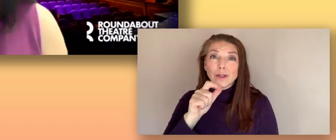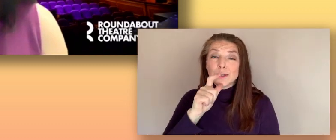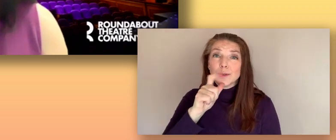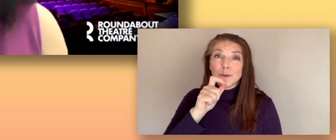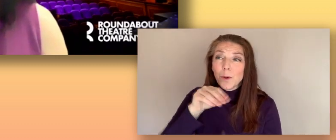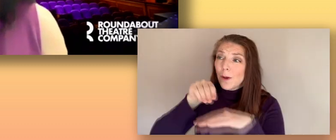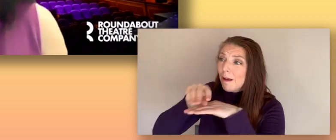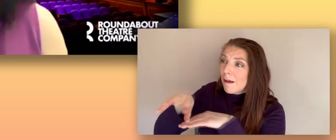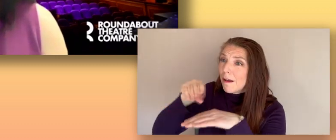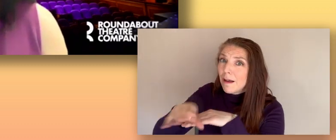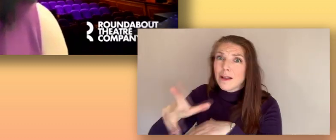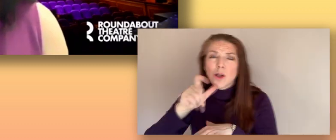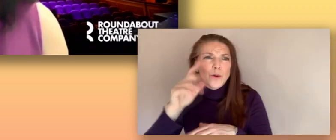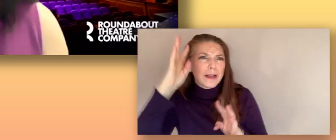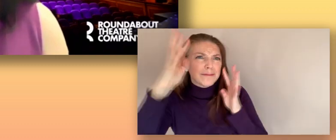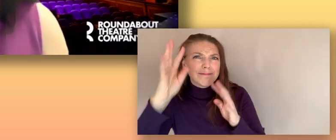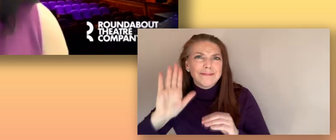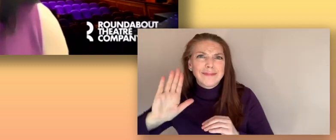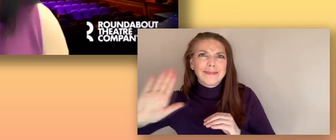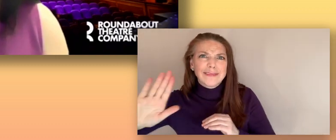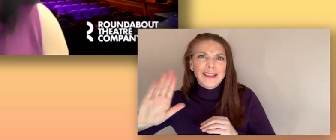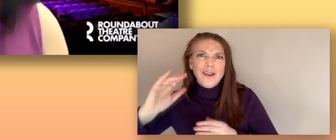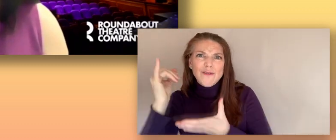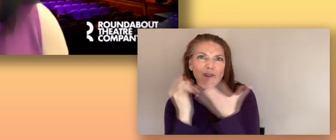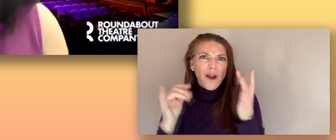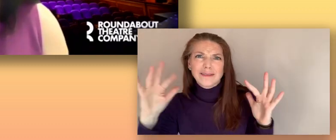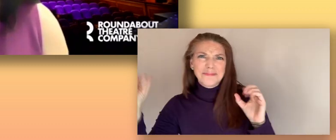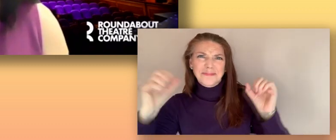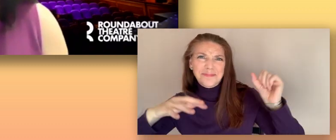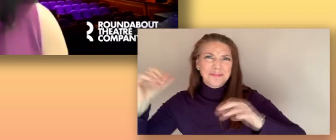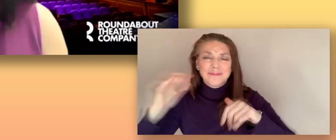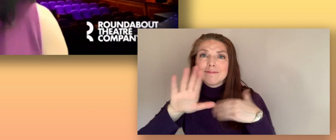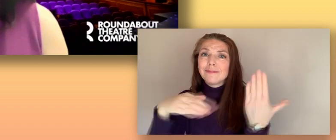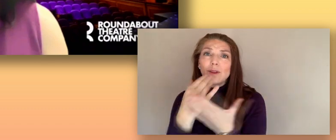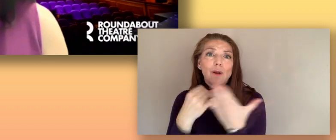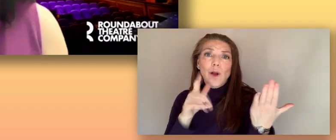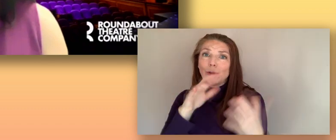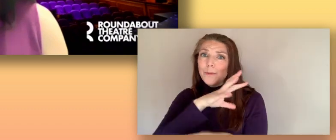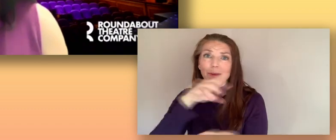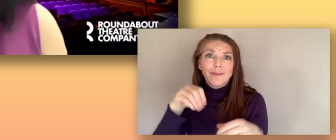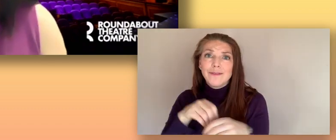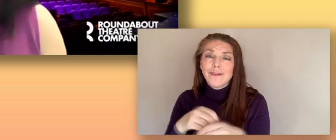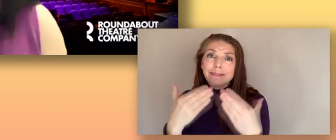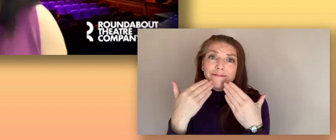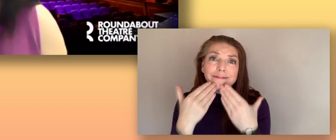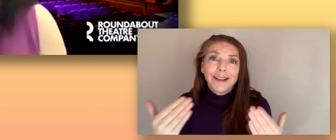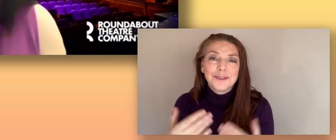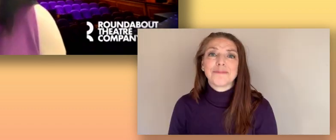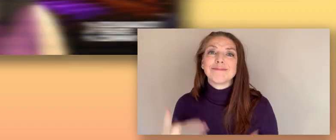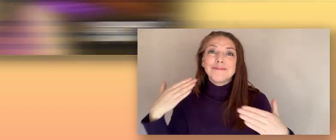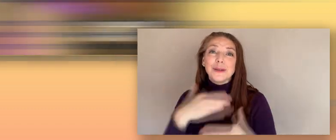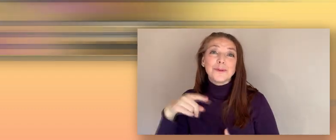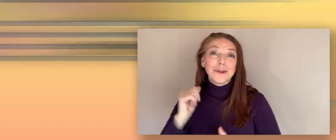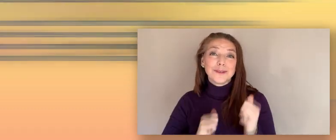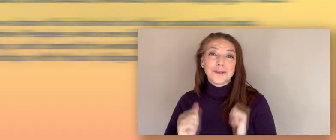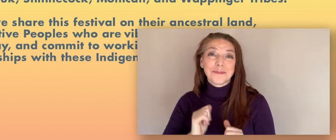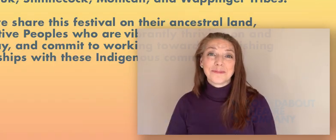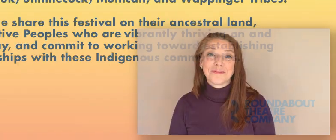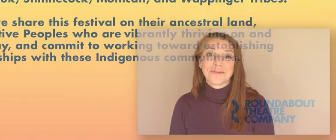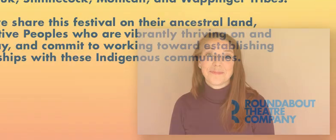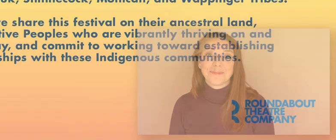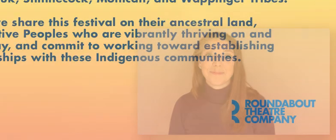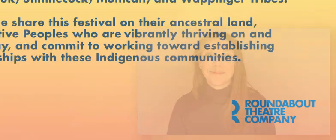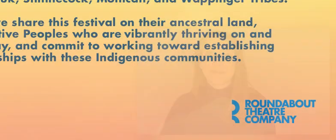who have shared their time and talents, and all of the artists involved in the individual pieces. Enjoy the show.